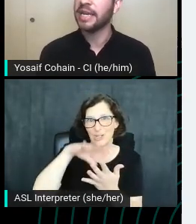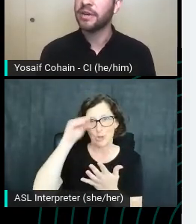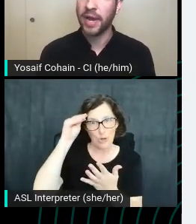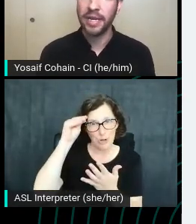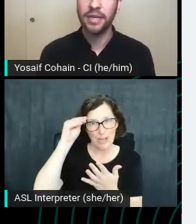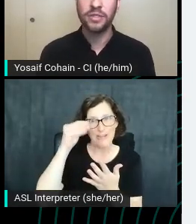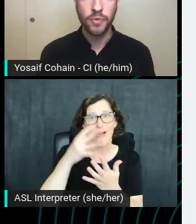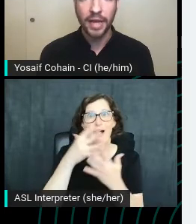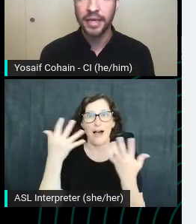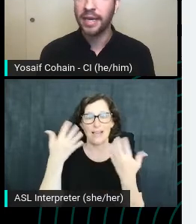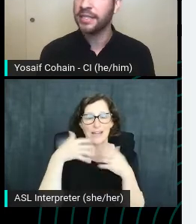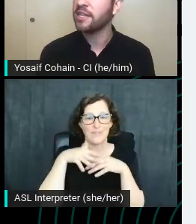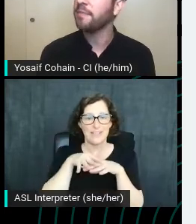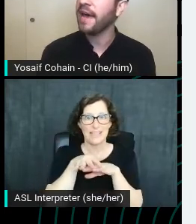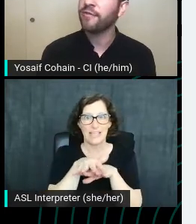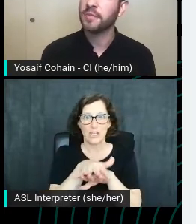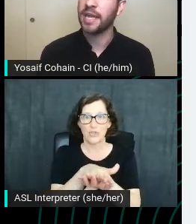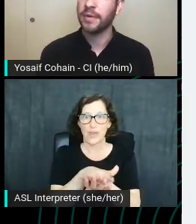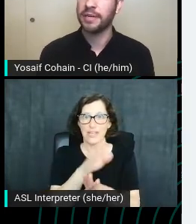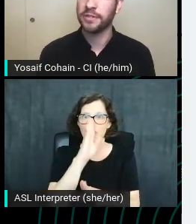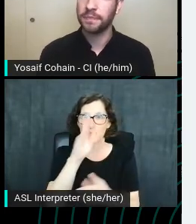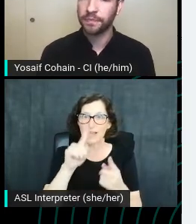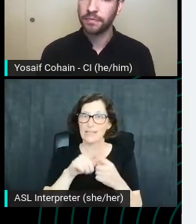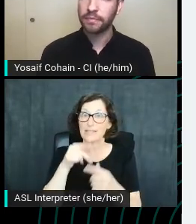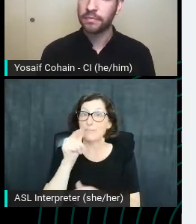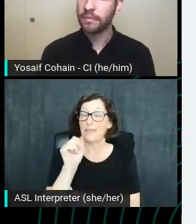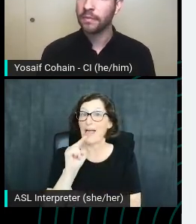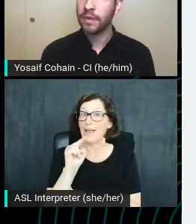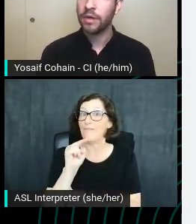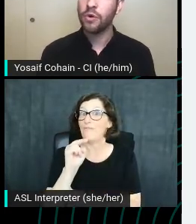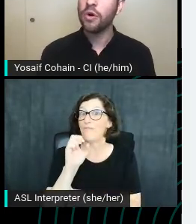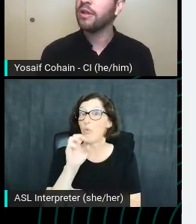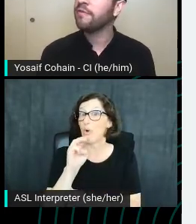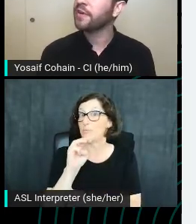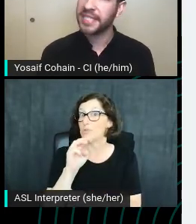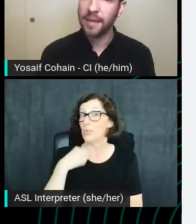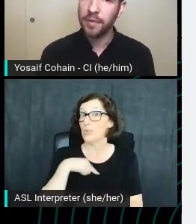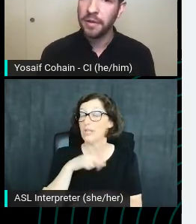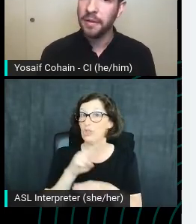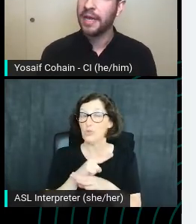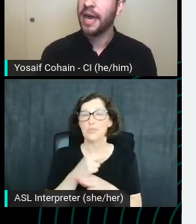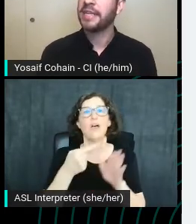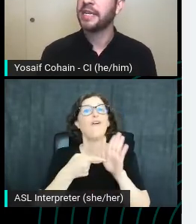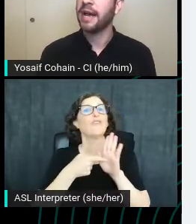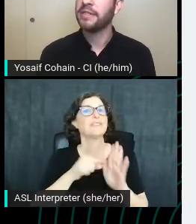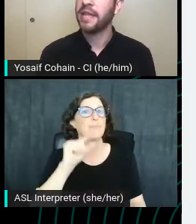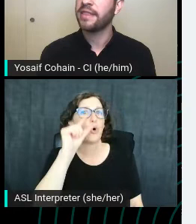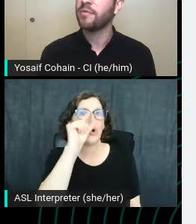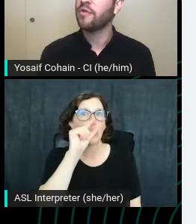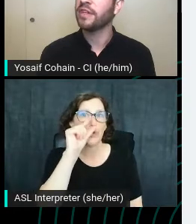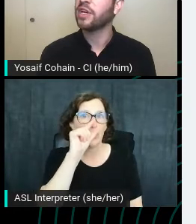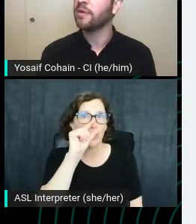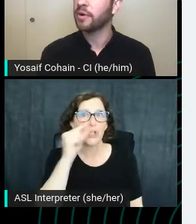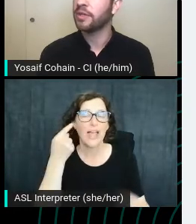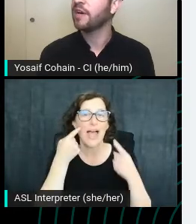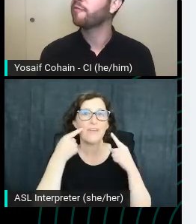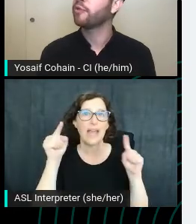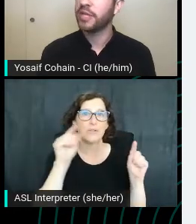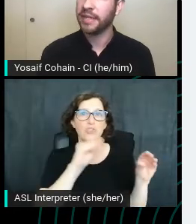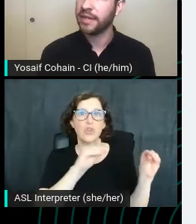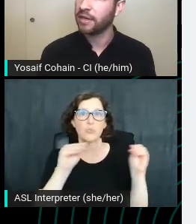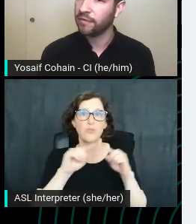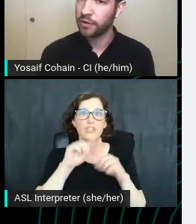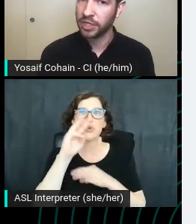be integrated directly into the platforms that we use. Google, for example, has announced that they're moving to a world